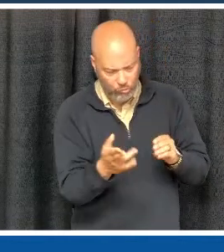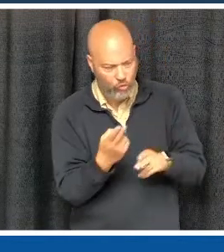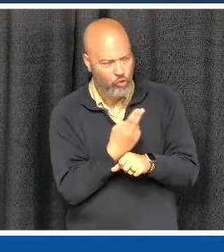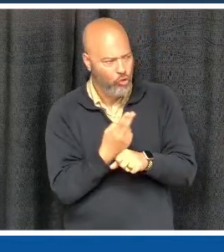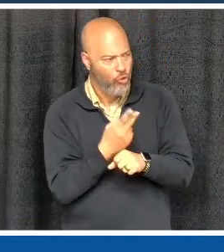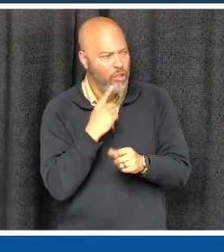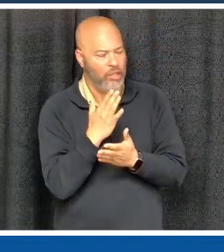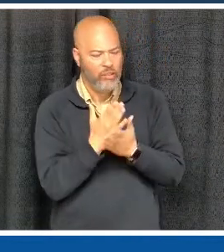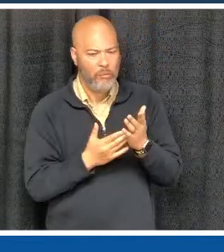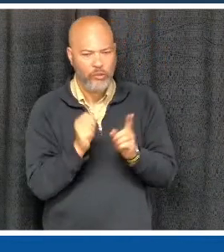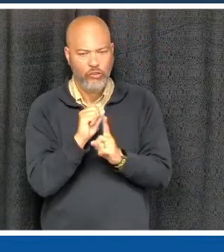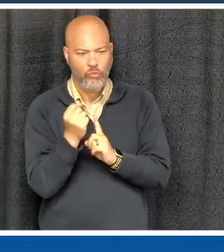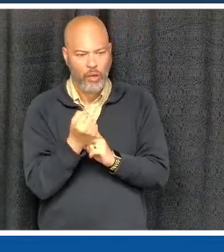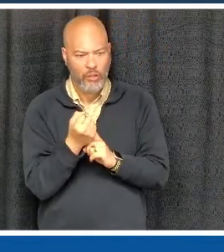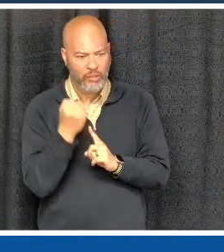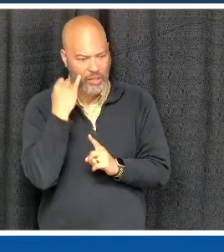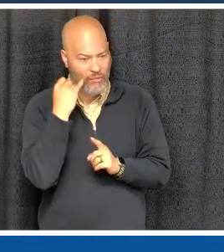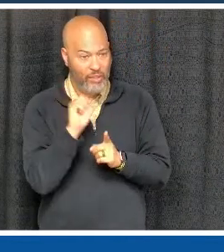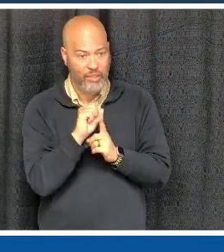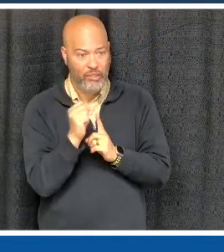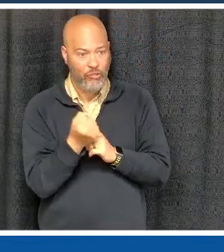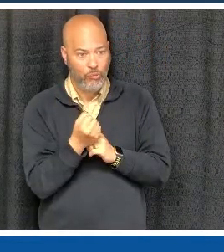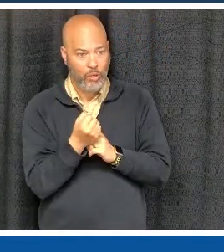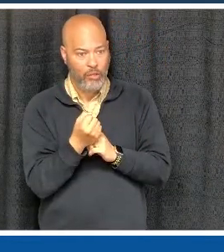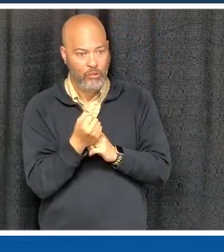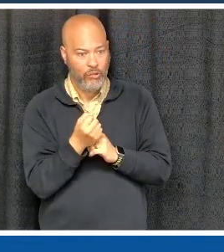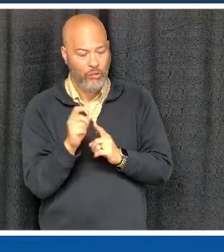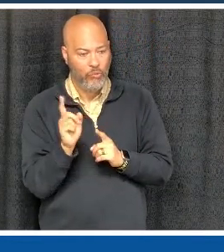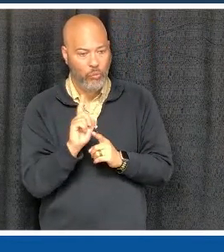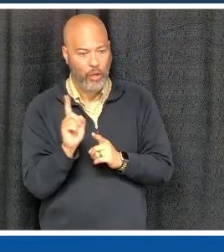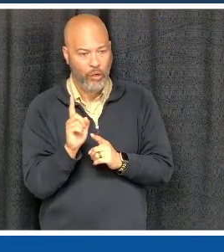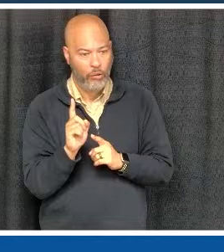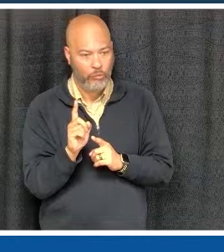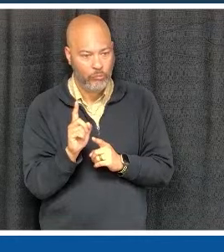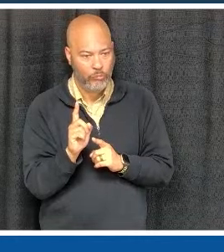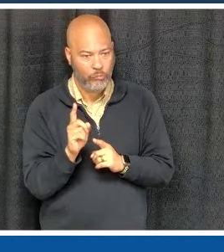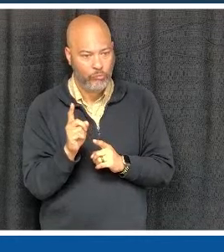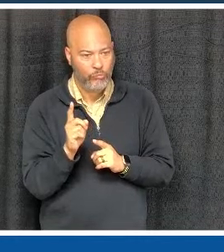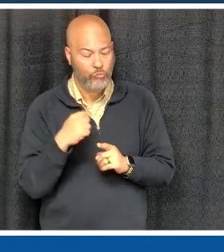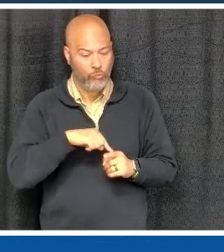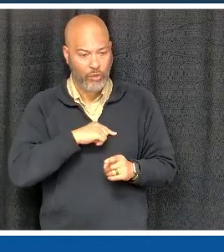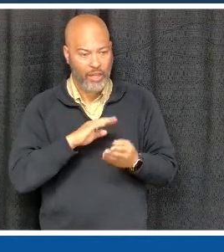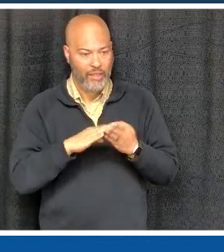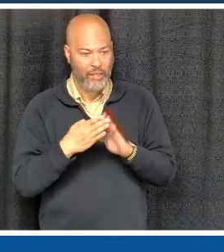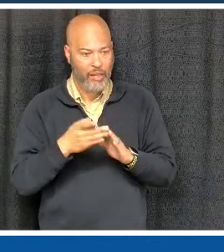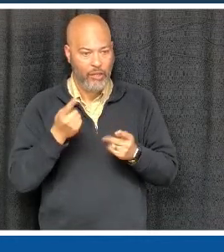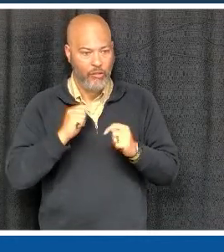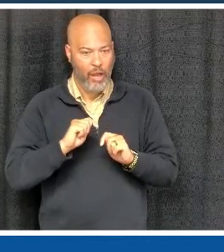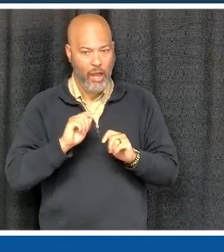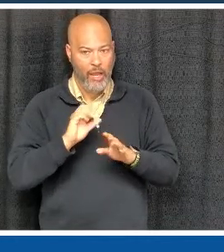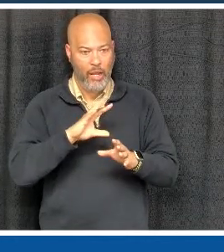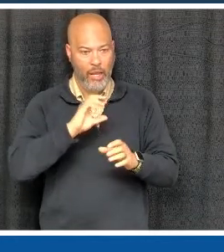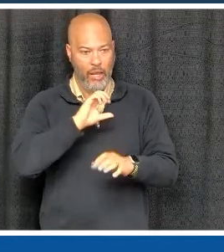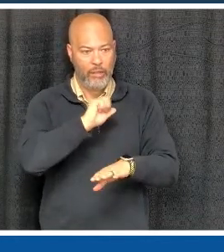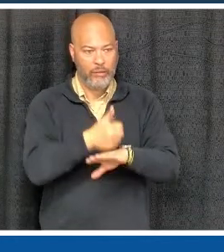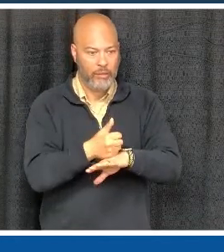some cases, if there's a situation where we, the city, decide to go back and put sidewalks